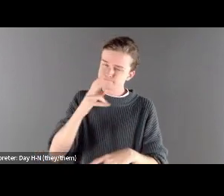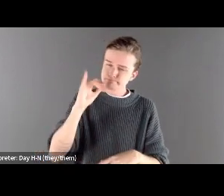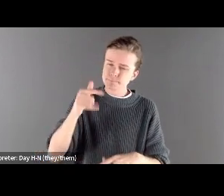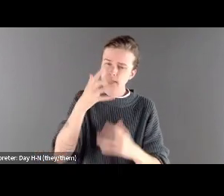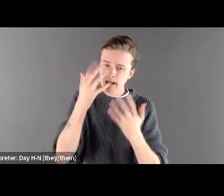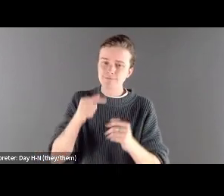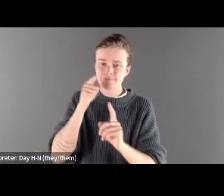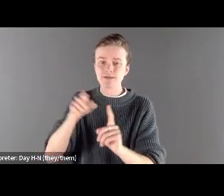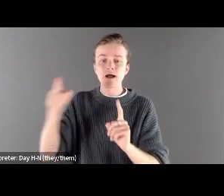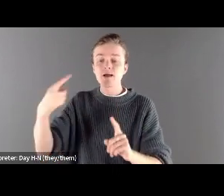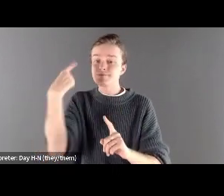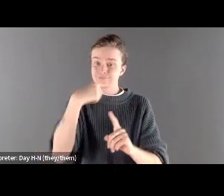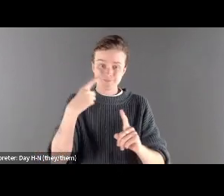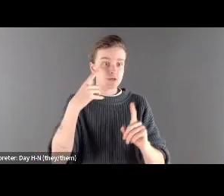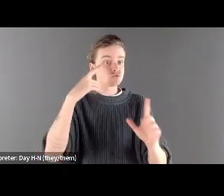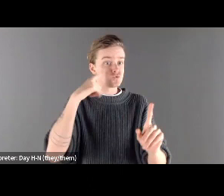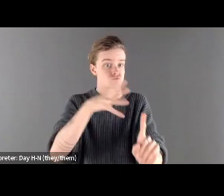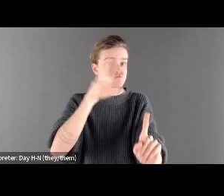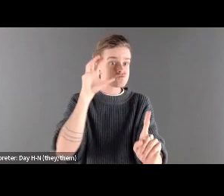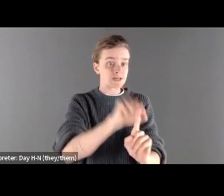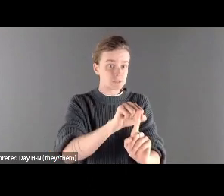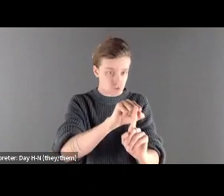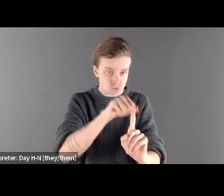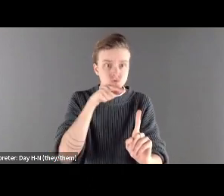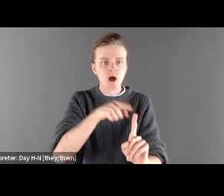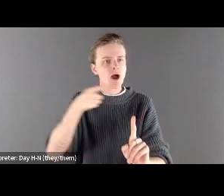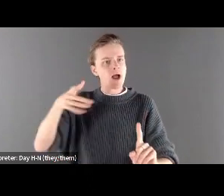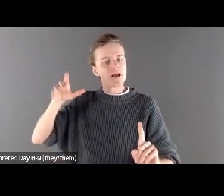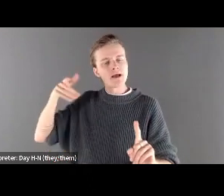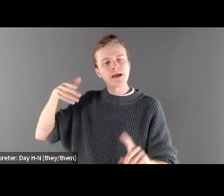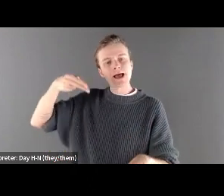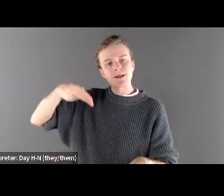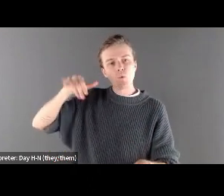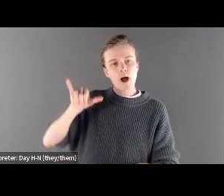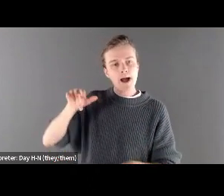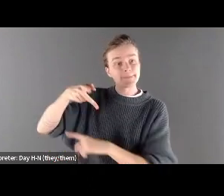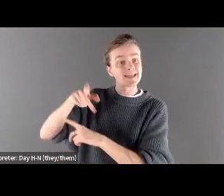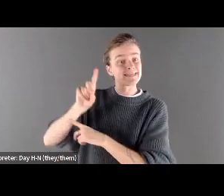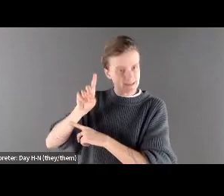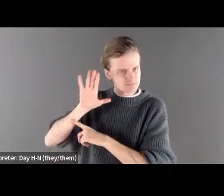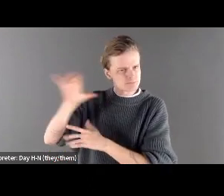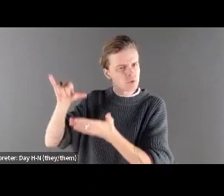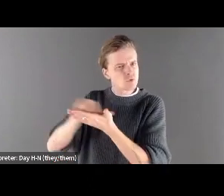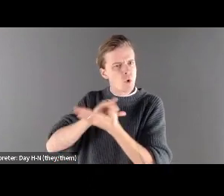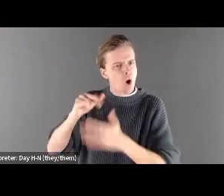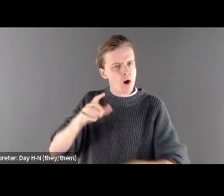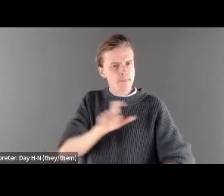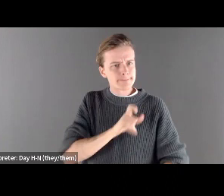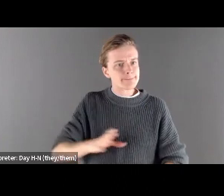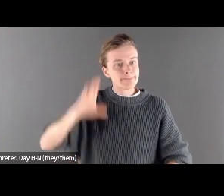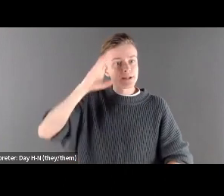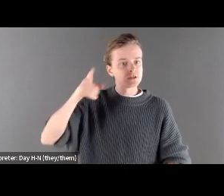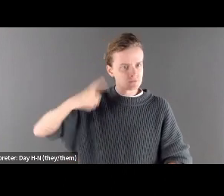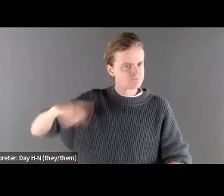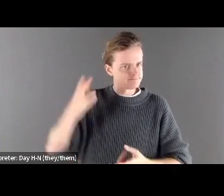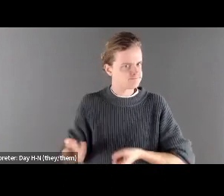any of that information. And even following on an appeal, they rejected that appeal, and we were still in the dark at this stage. So what